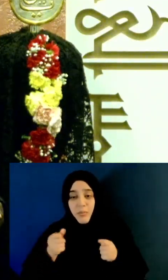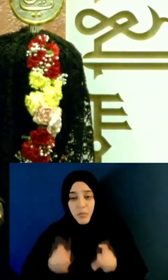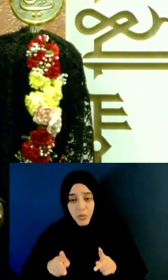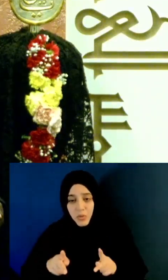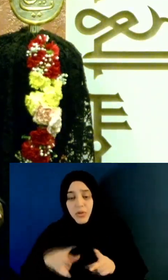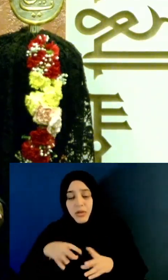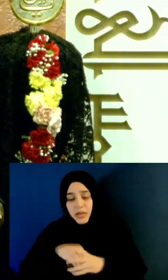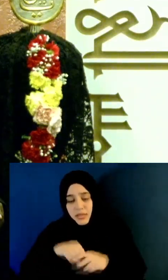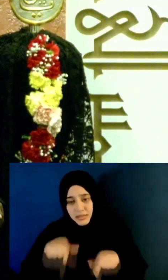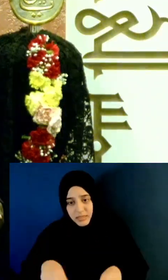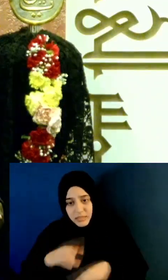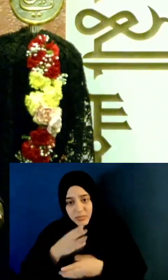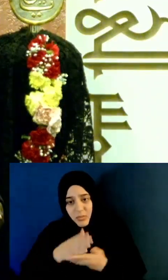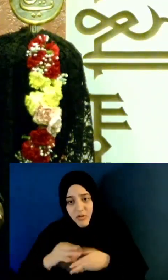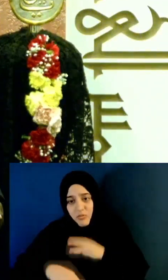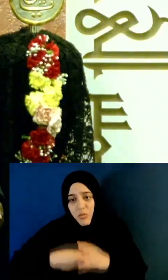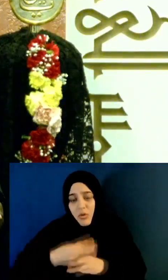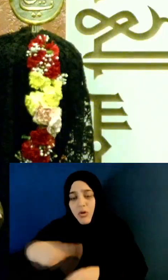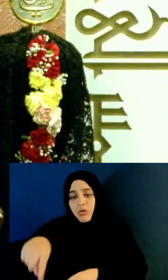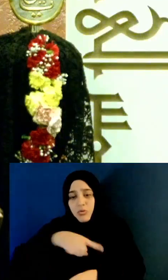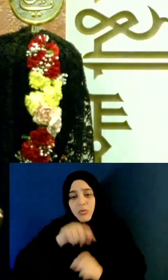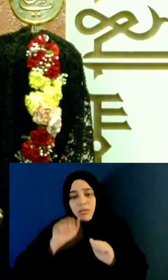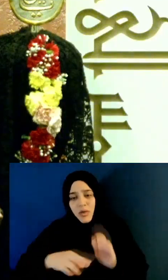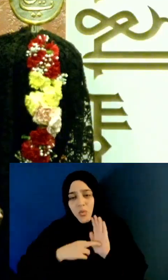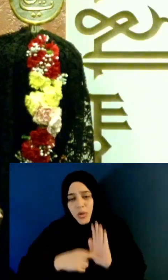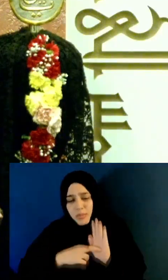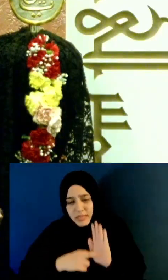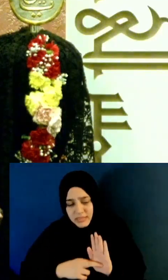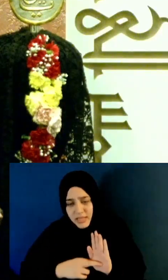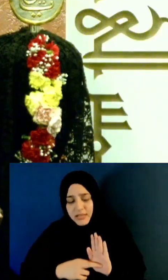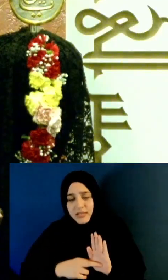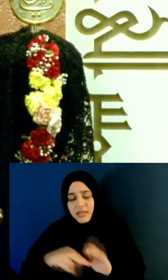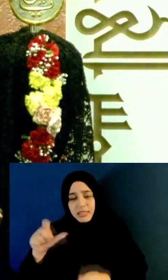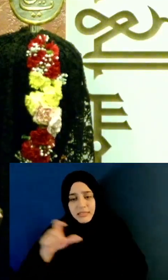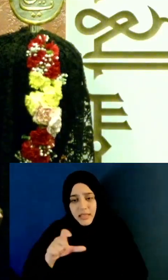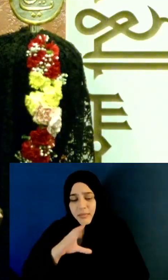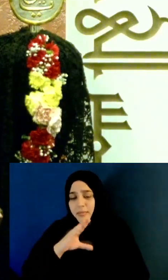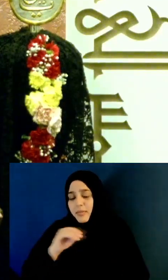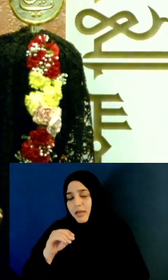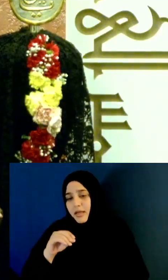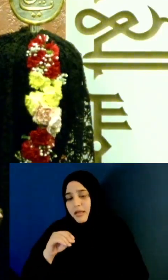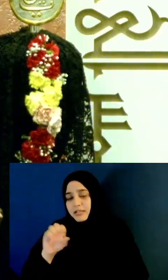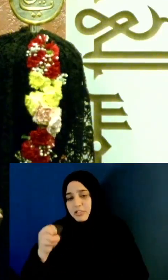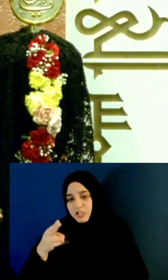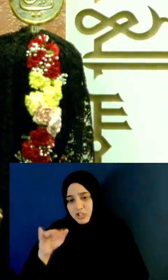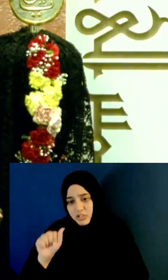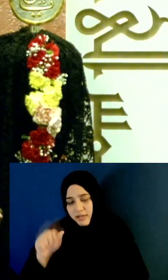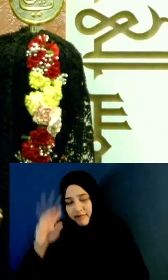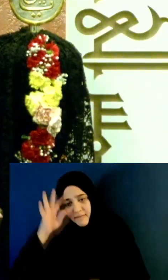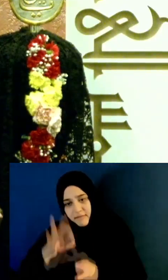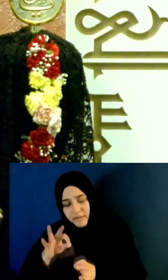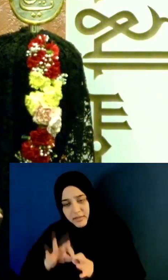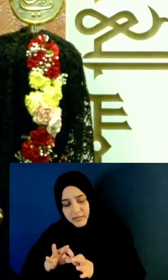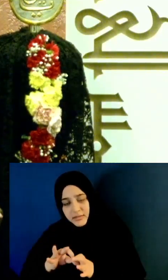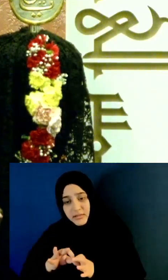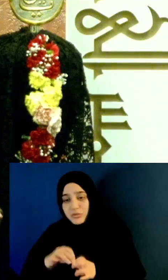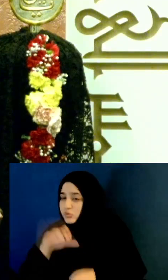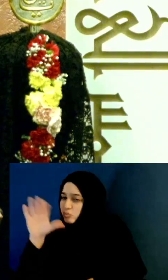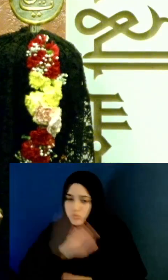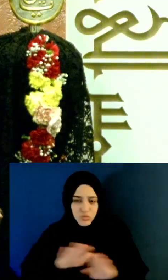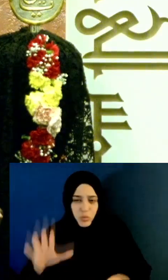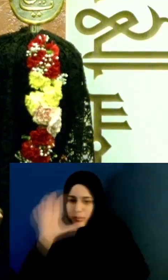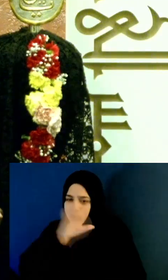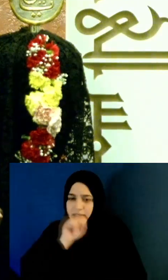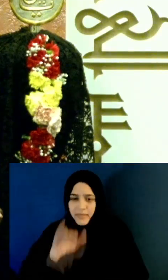and tashayyu beautifully. Don't miss these opportunities. But bottom line,